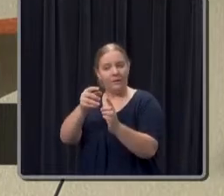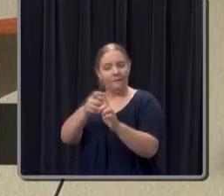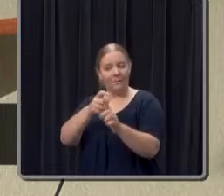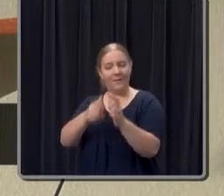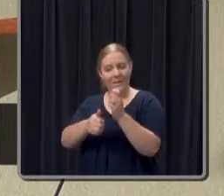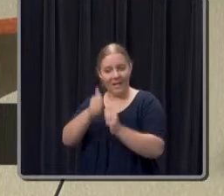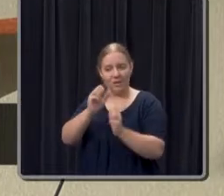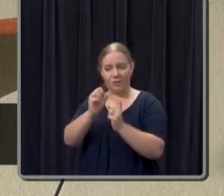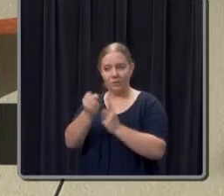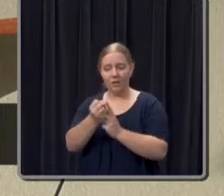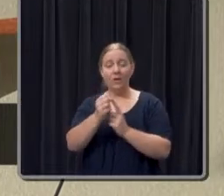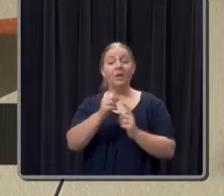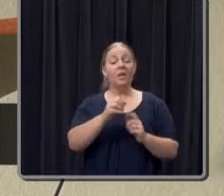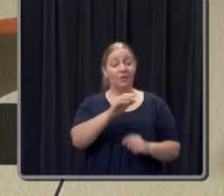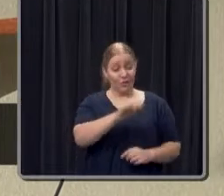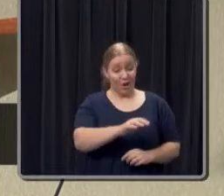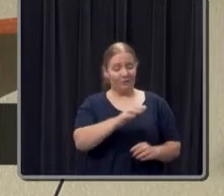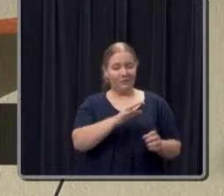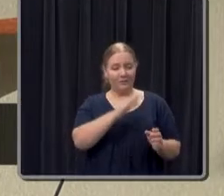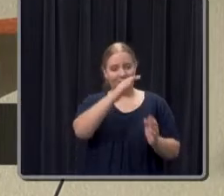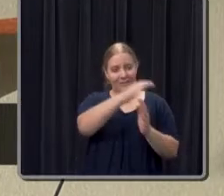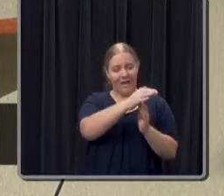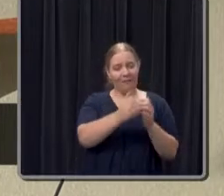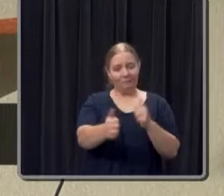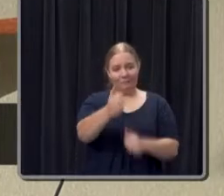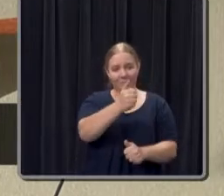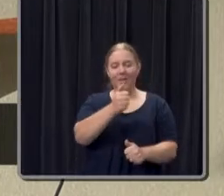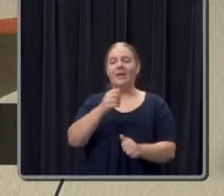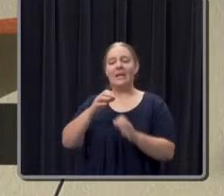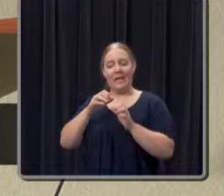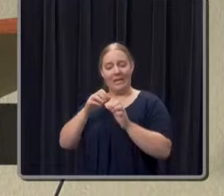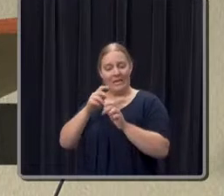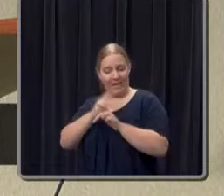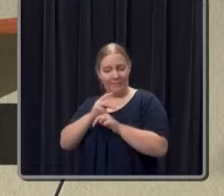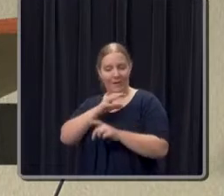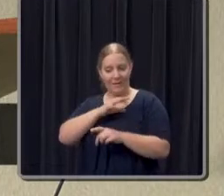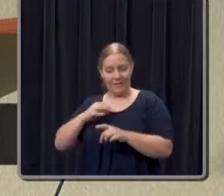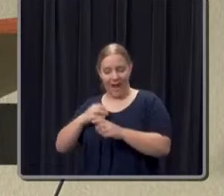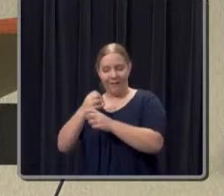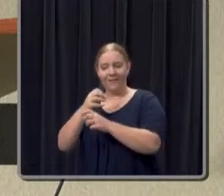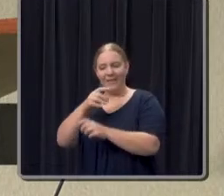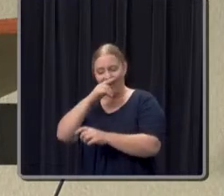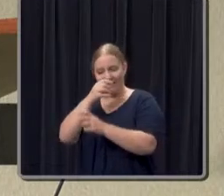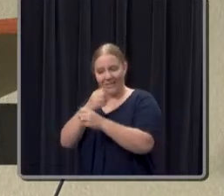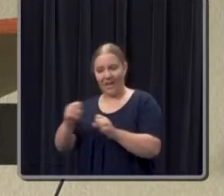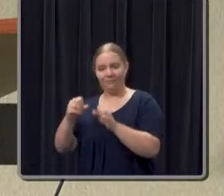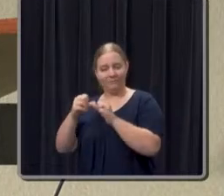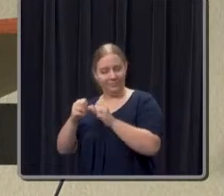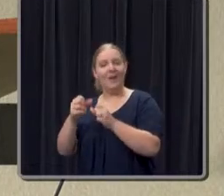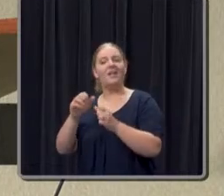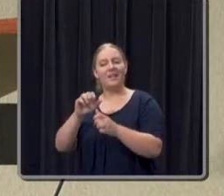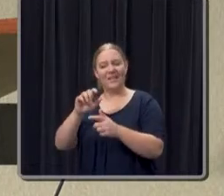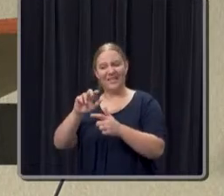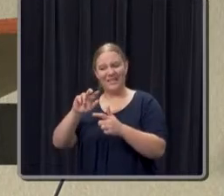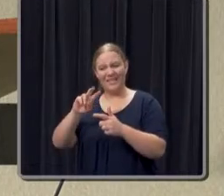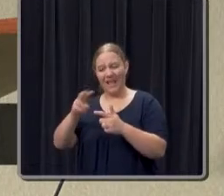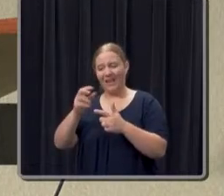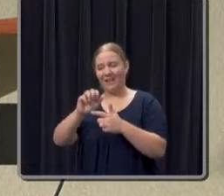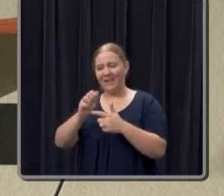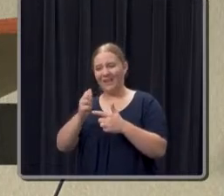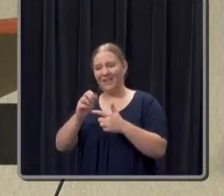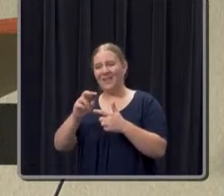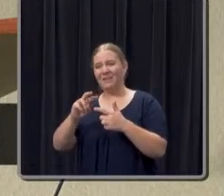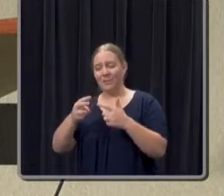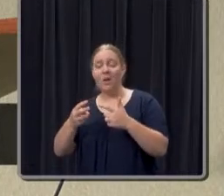The child is the number one priority. Keeping the other kids and staff safe going forward is the next priority. I wouldn't call it a people problem, but more of an equipment problem in